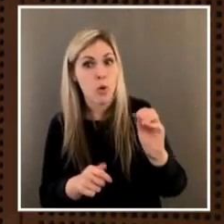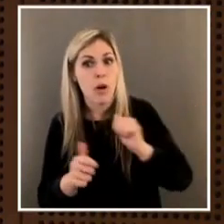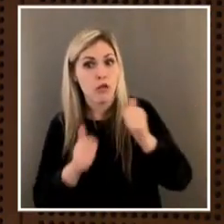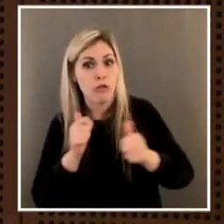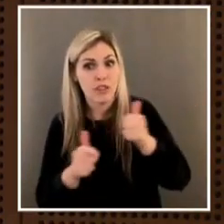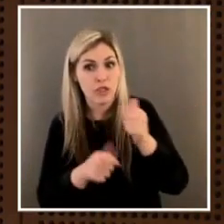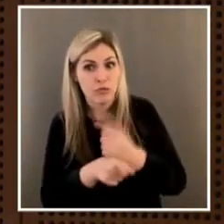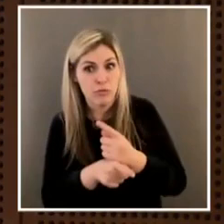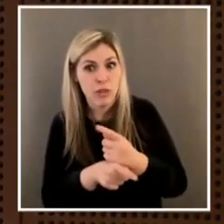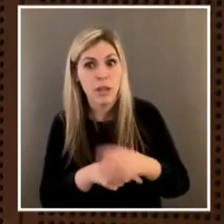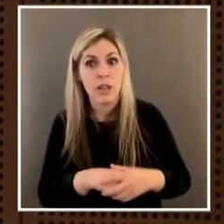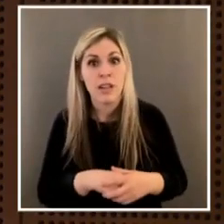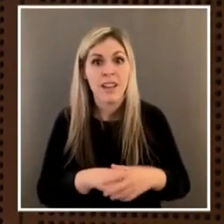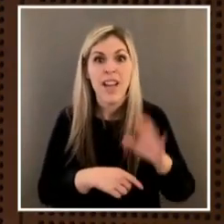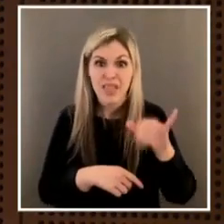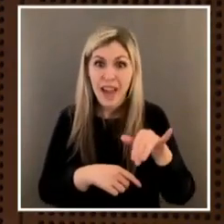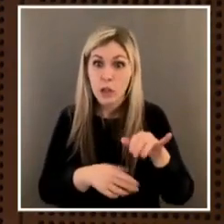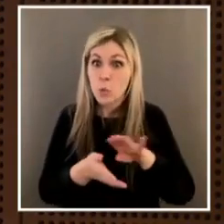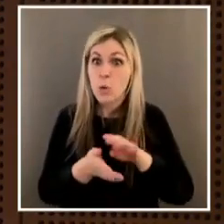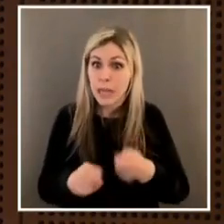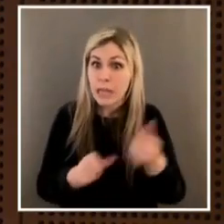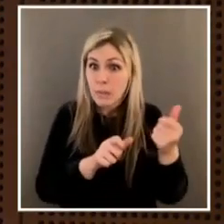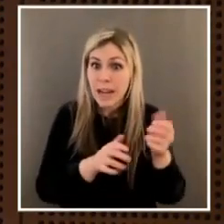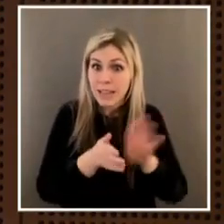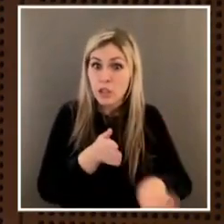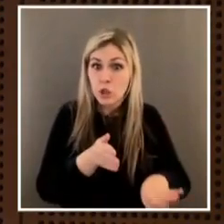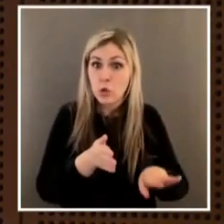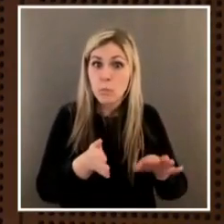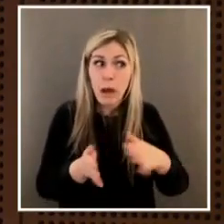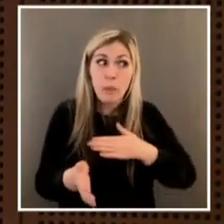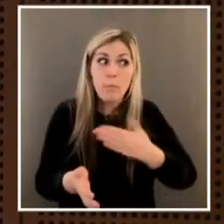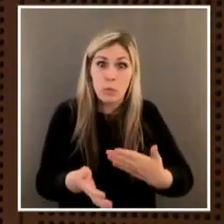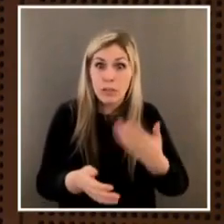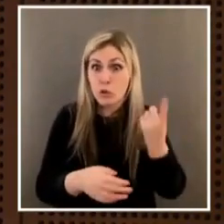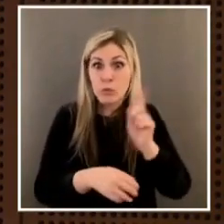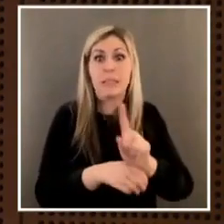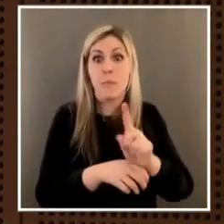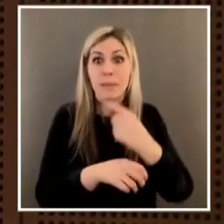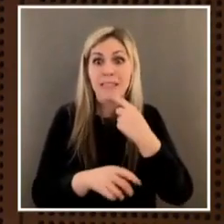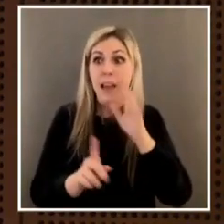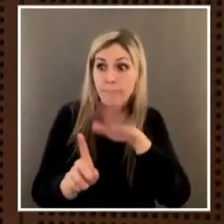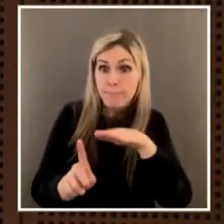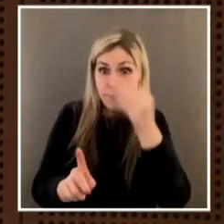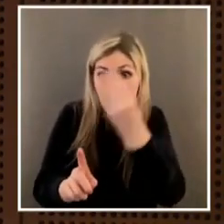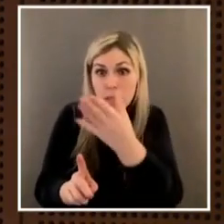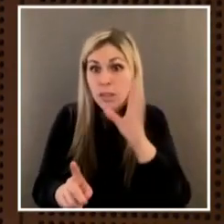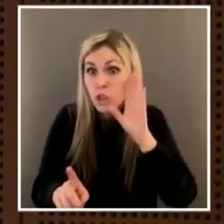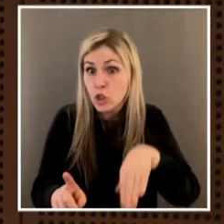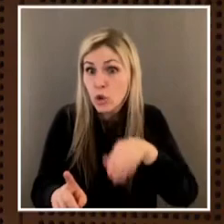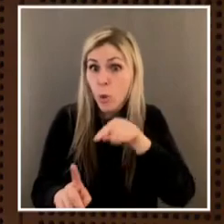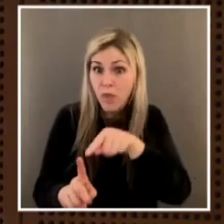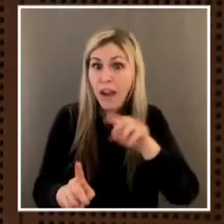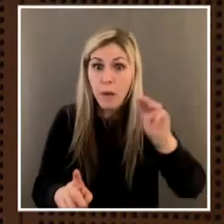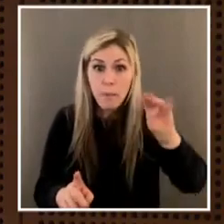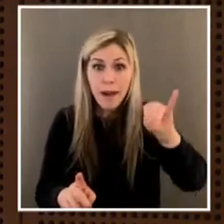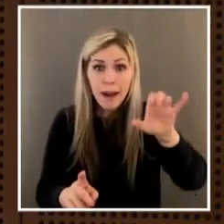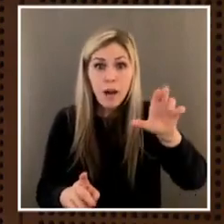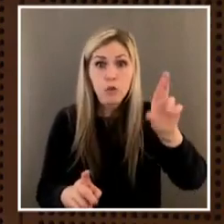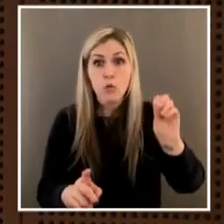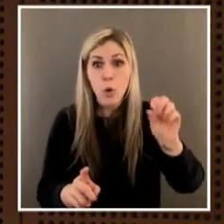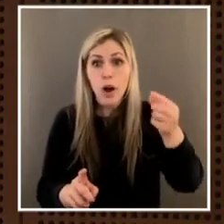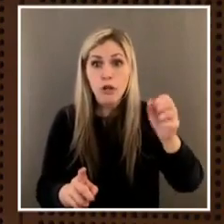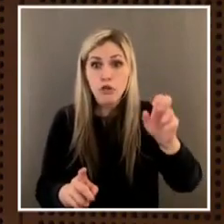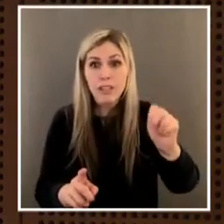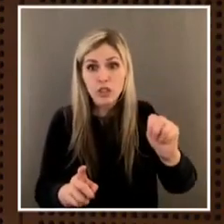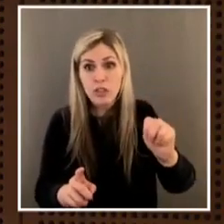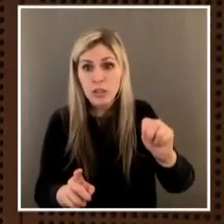You eliminate the excuse by willing to step up and say, did you know that was a microaggression? An example I would give you